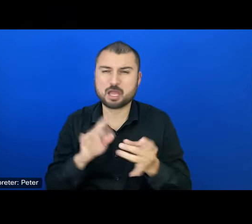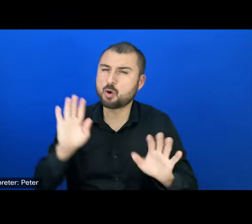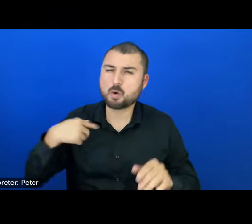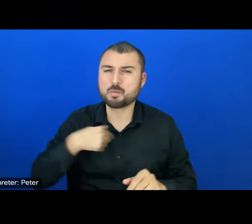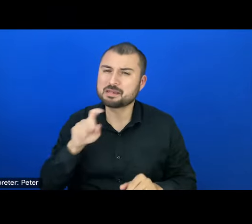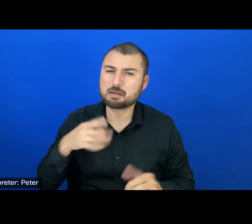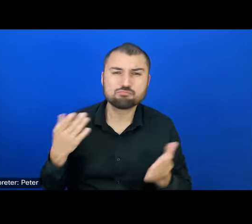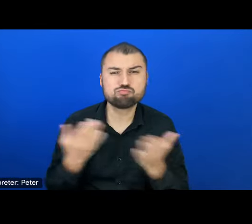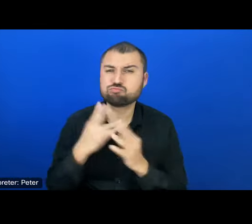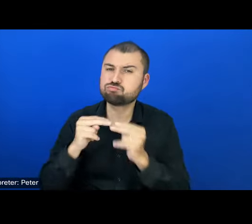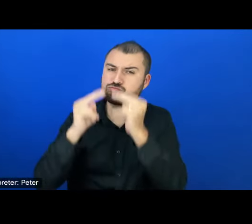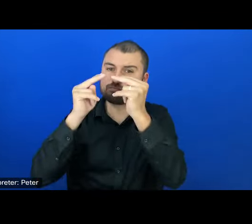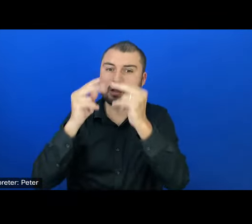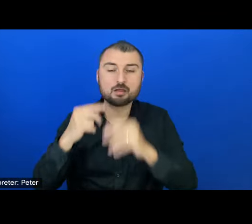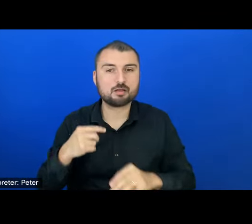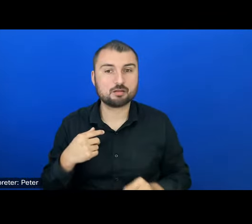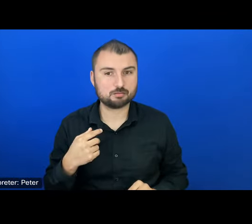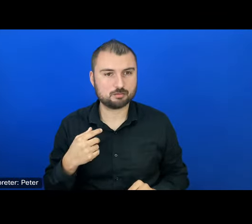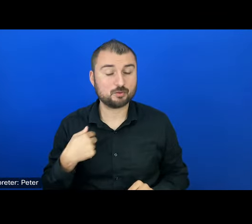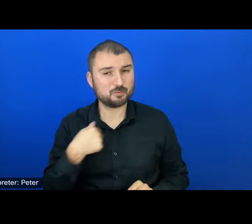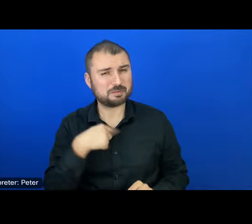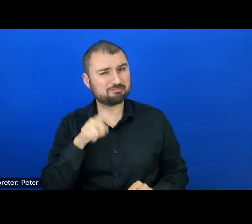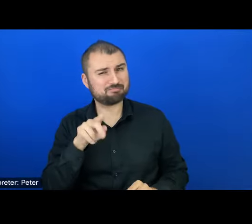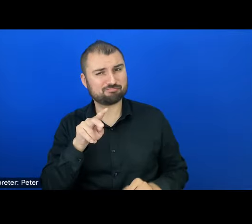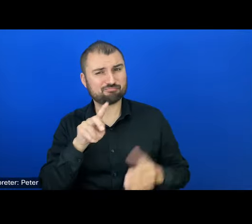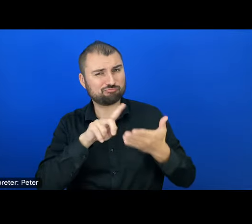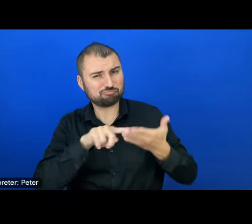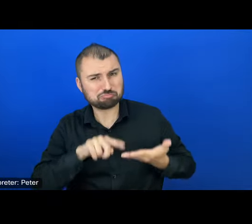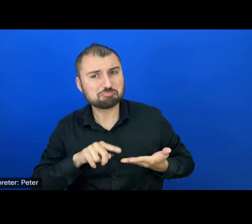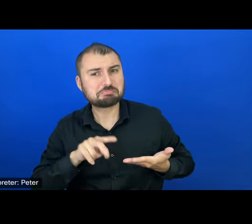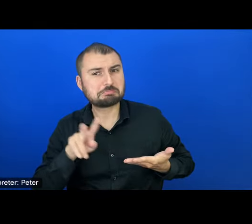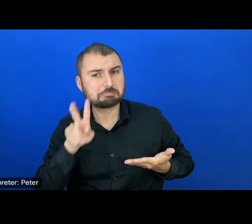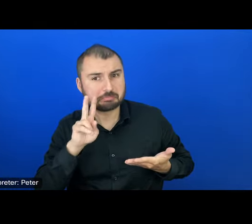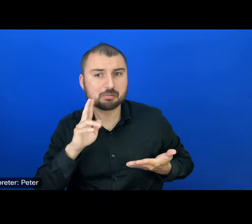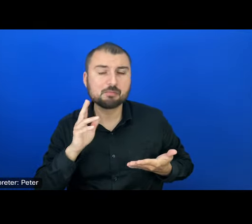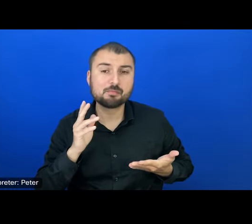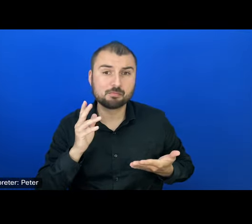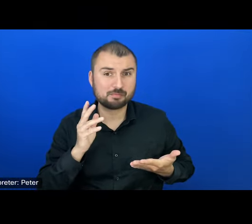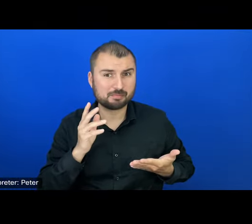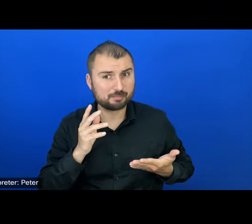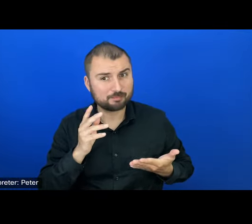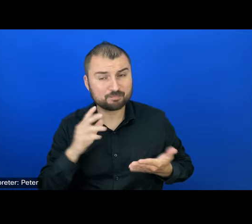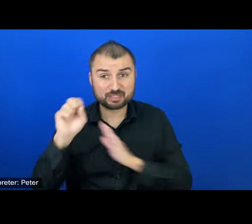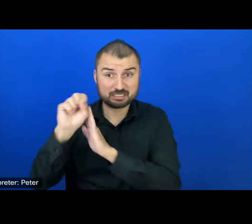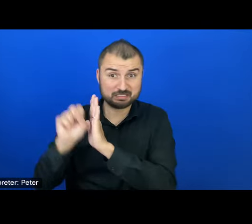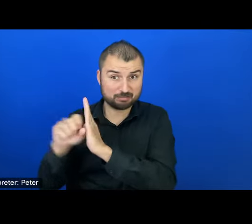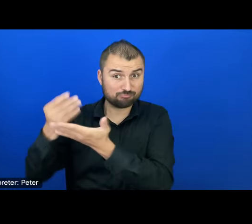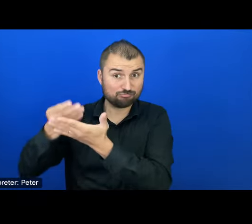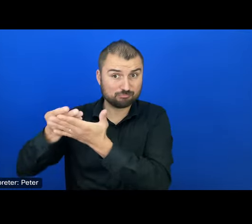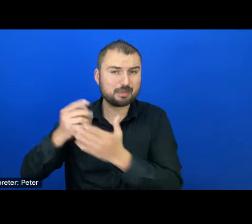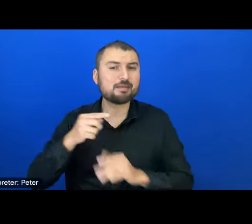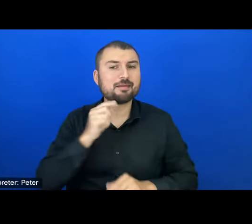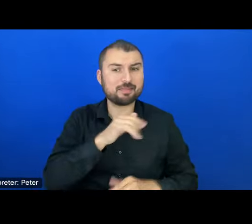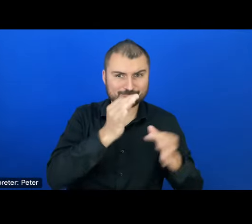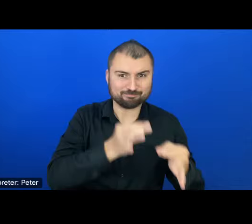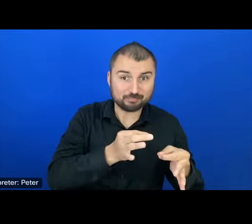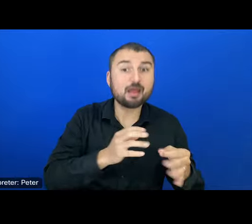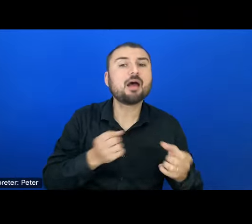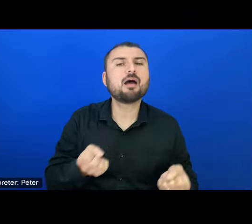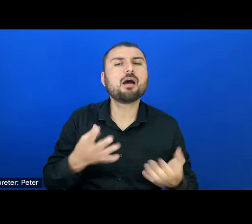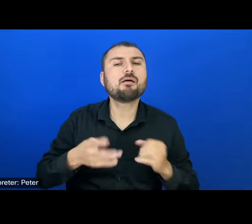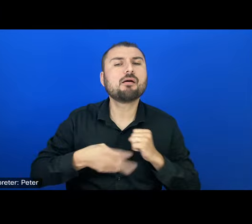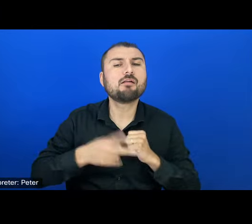built. We need to look at how much has that state, will that save the state as you are